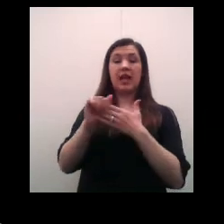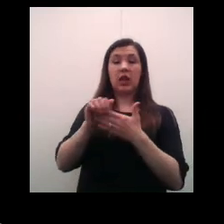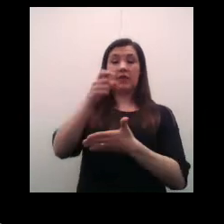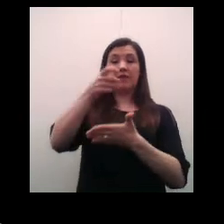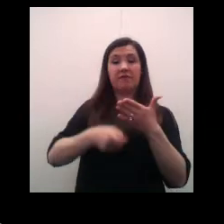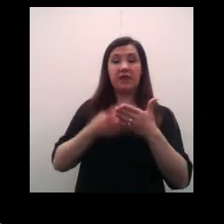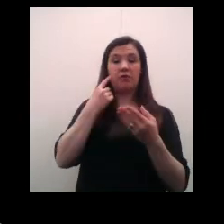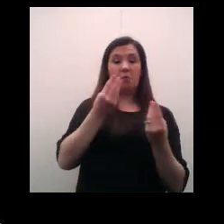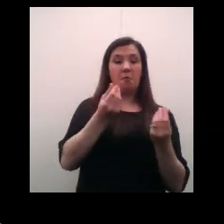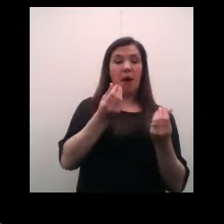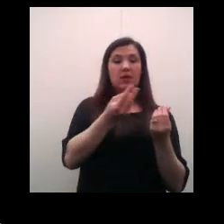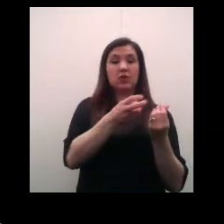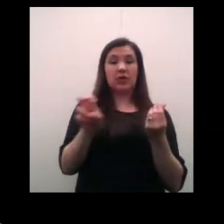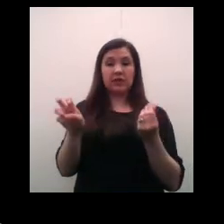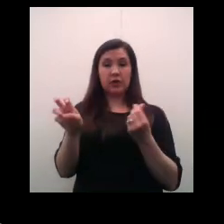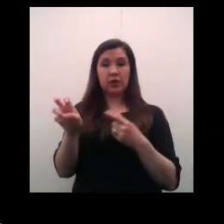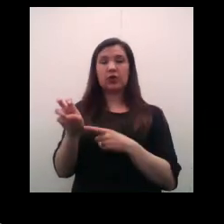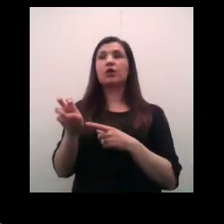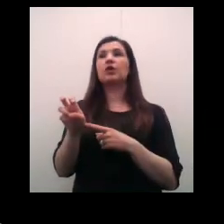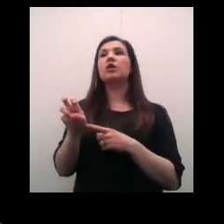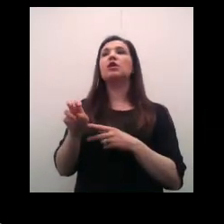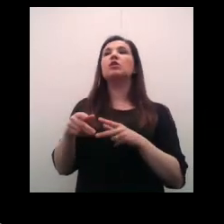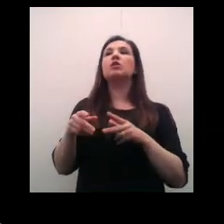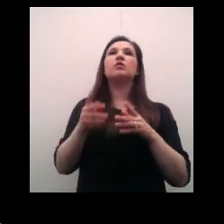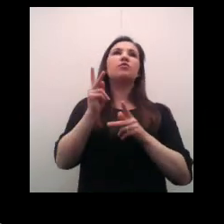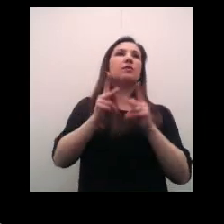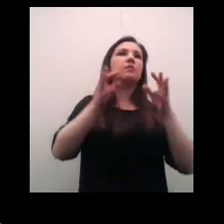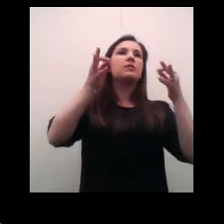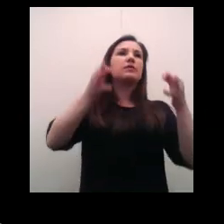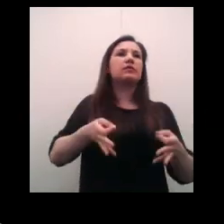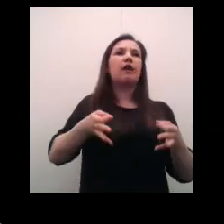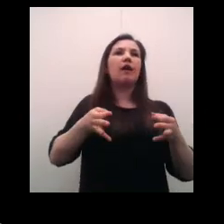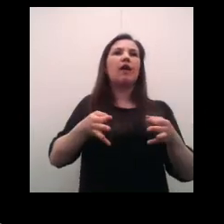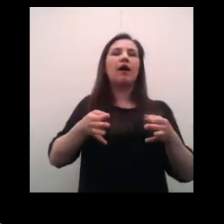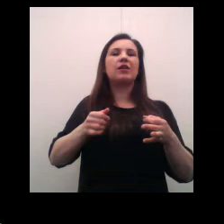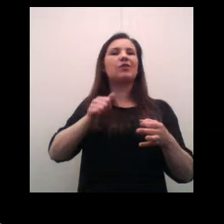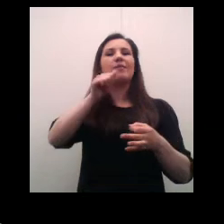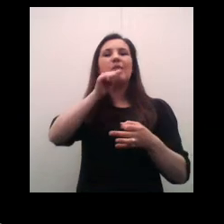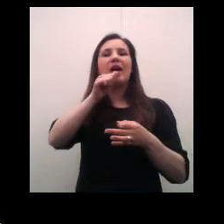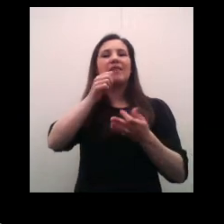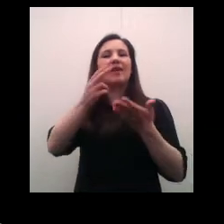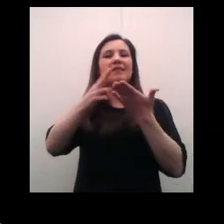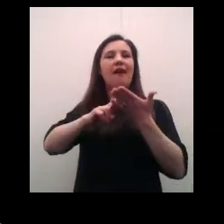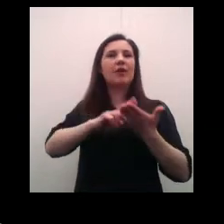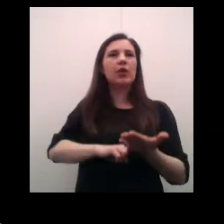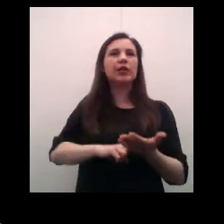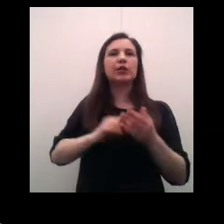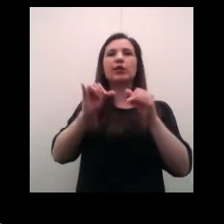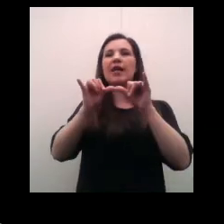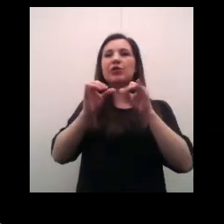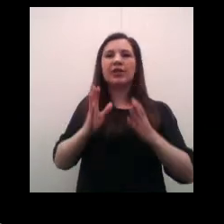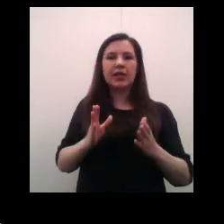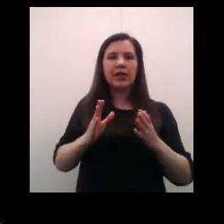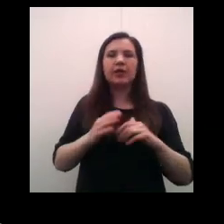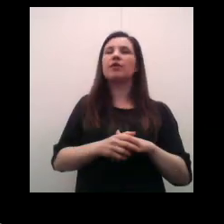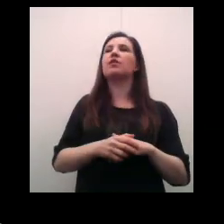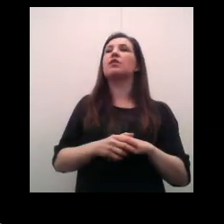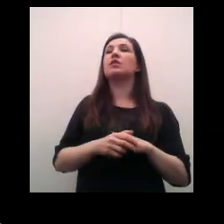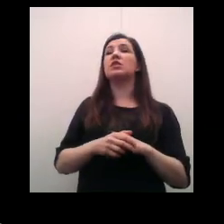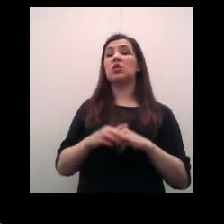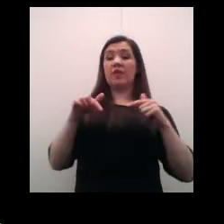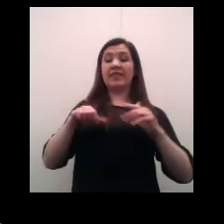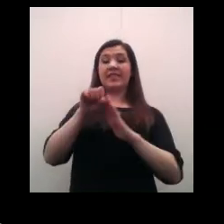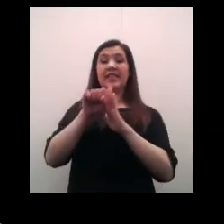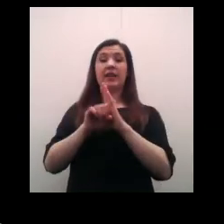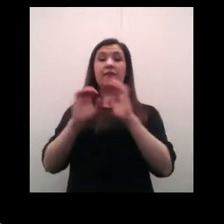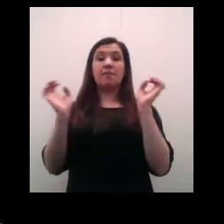transfers, for people who decided to use a private contractor engineer. And under this state of